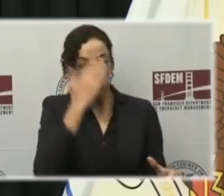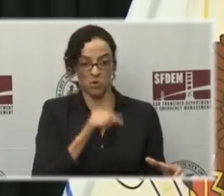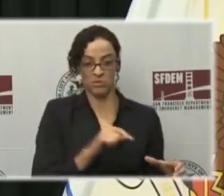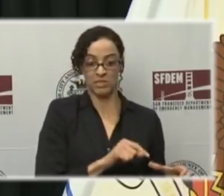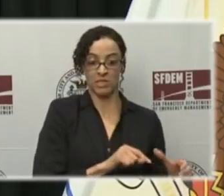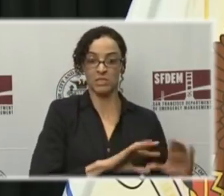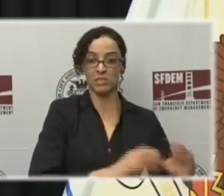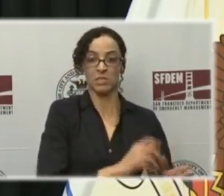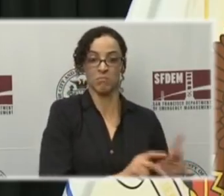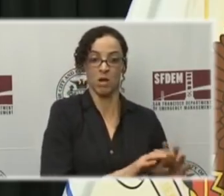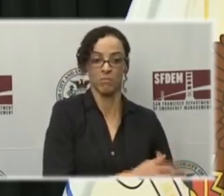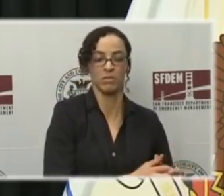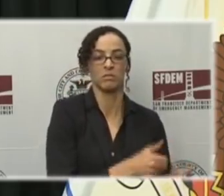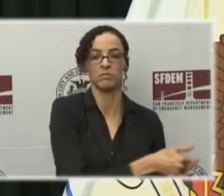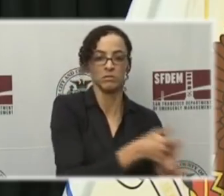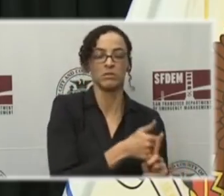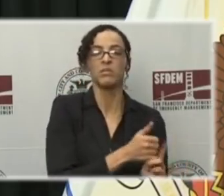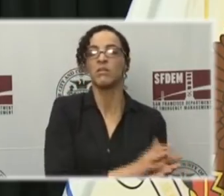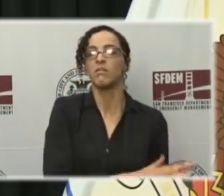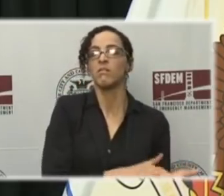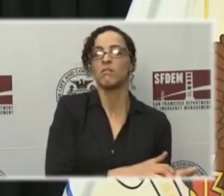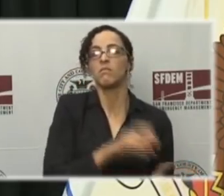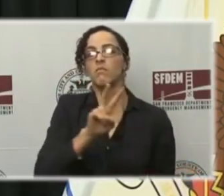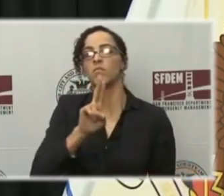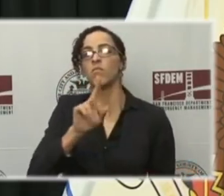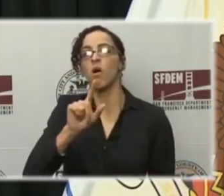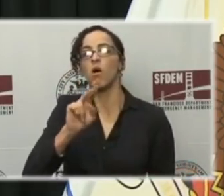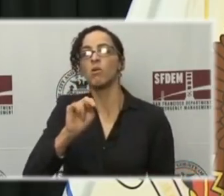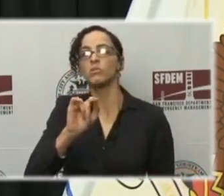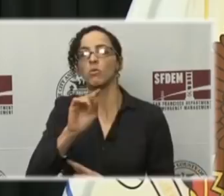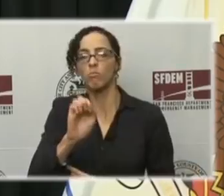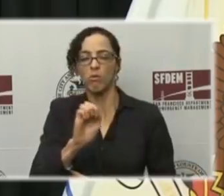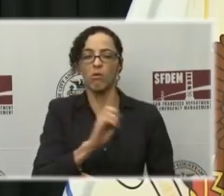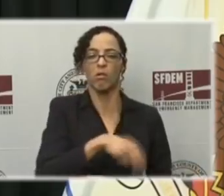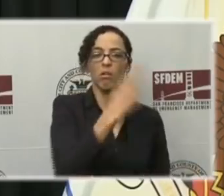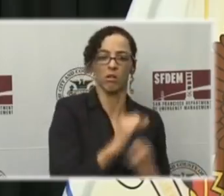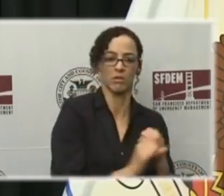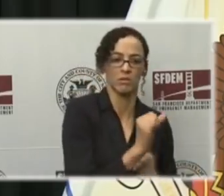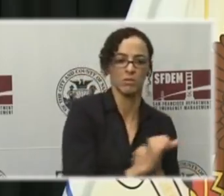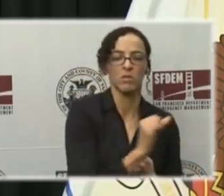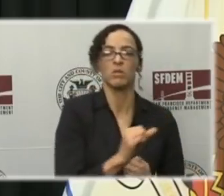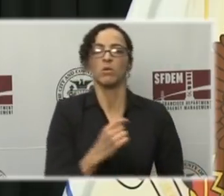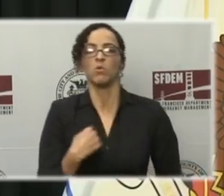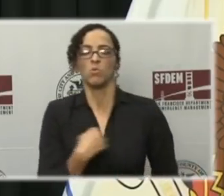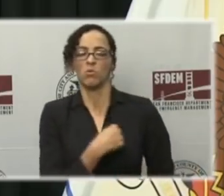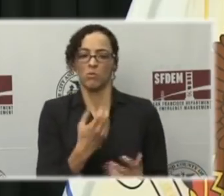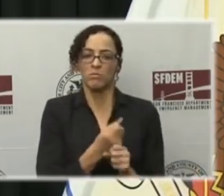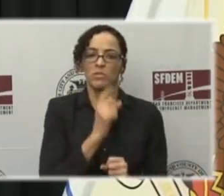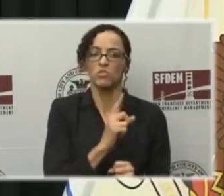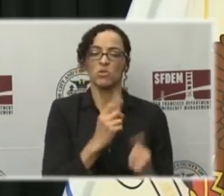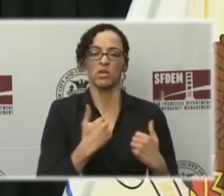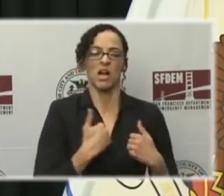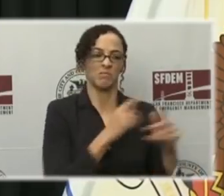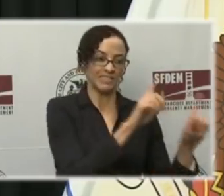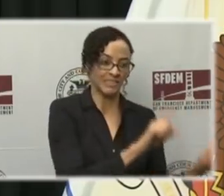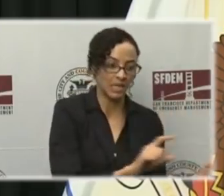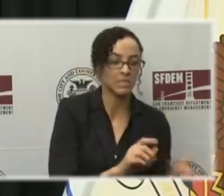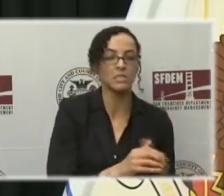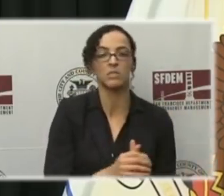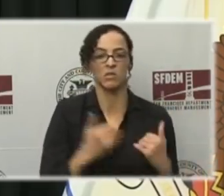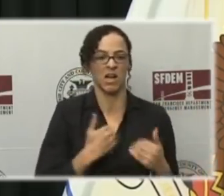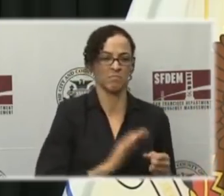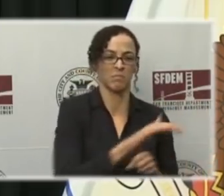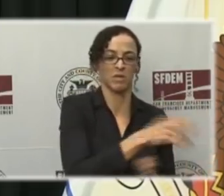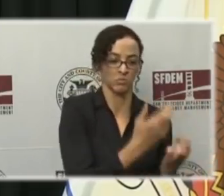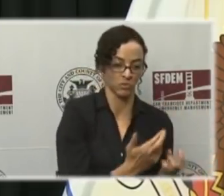done. And it's going to be important that we have the resources and we have the support necessary to protect and save